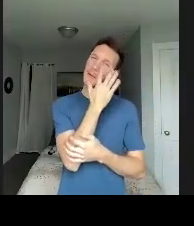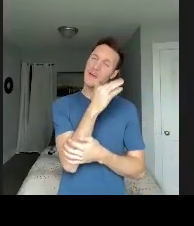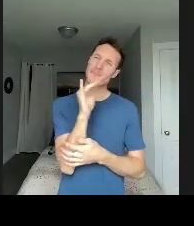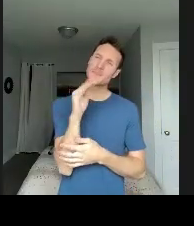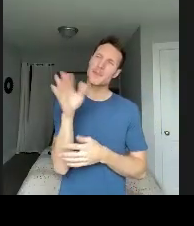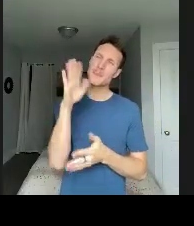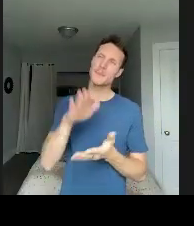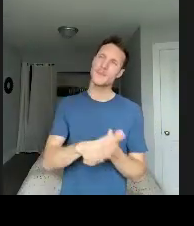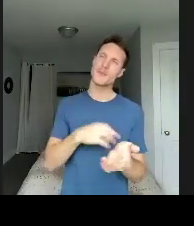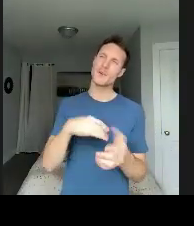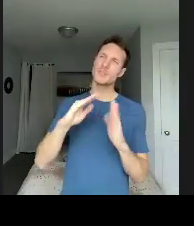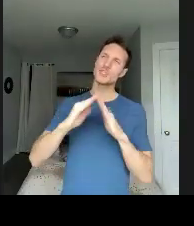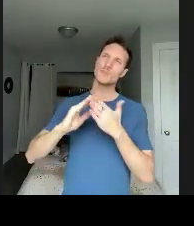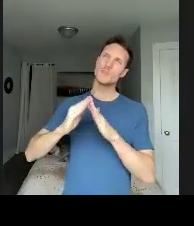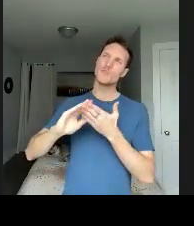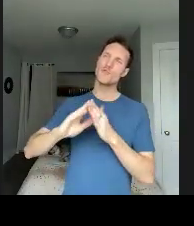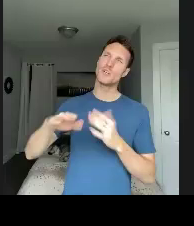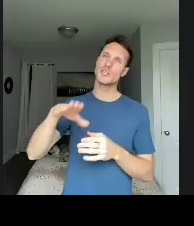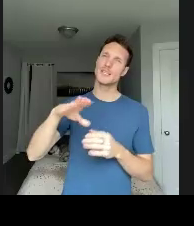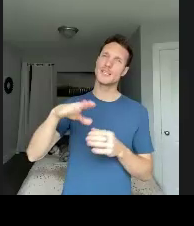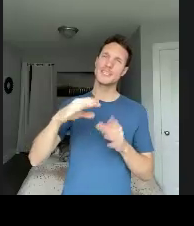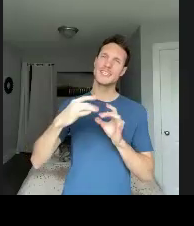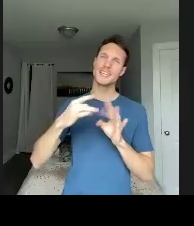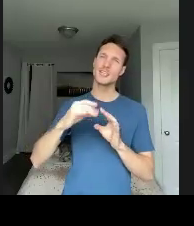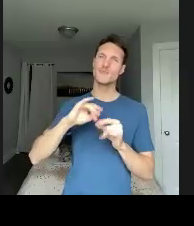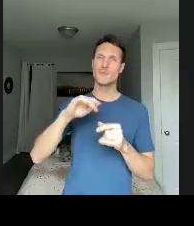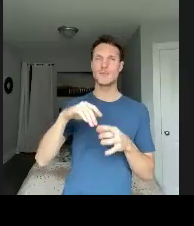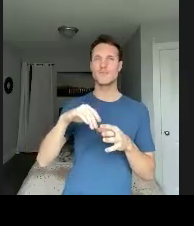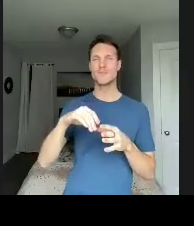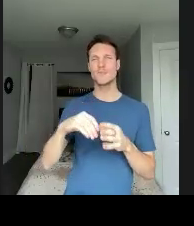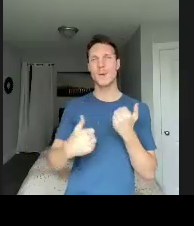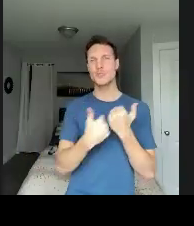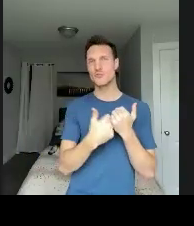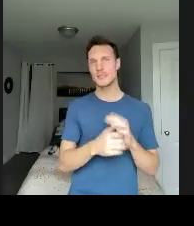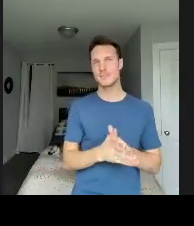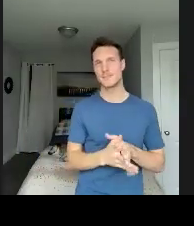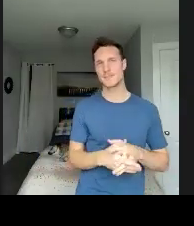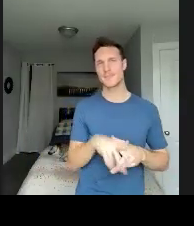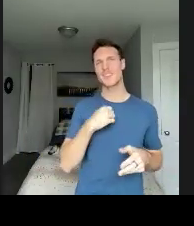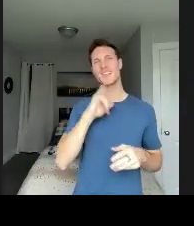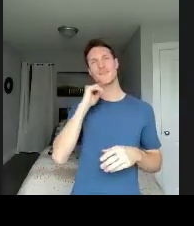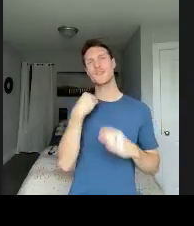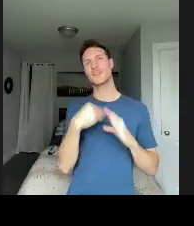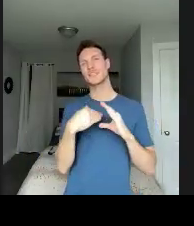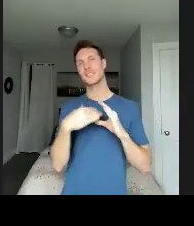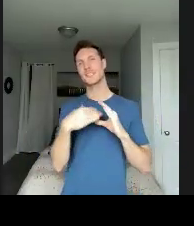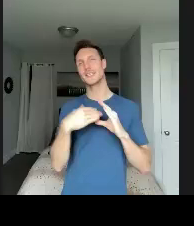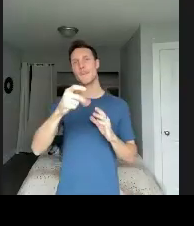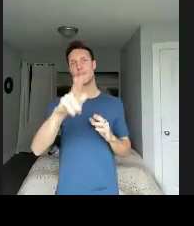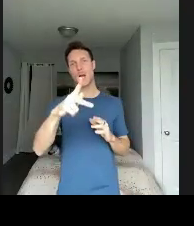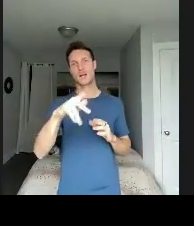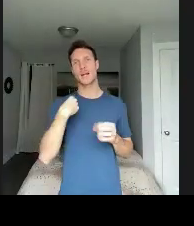engagement opportunity. If you have any questions around that, Shelby, can you email Mark? I can drop Mark's email in the